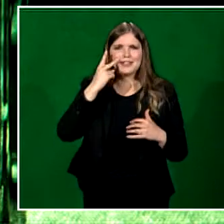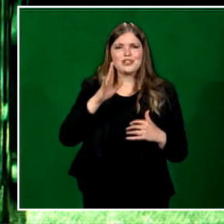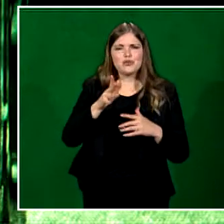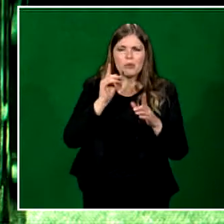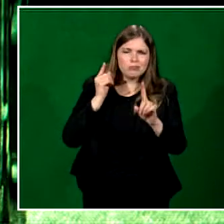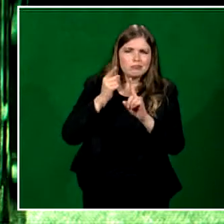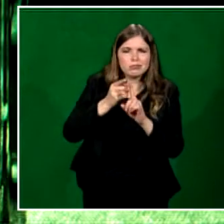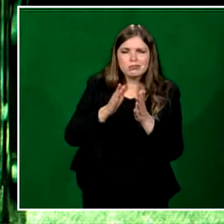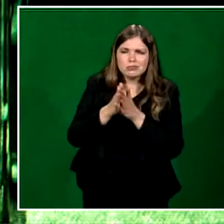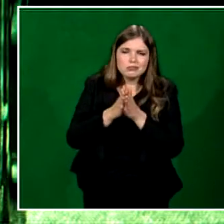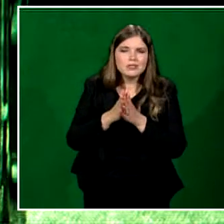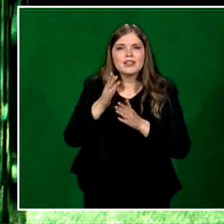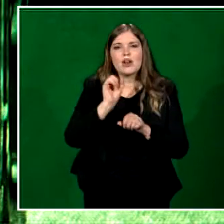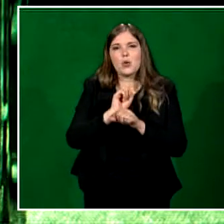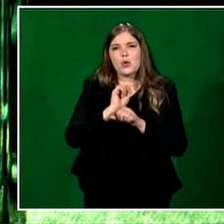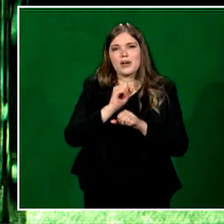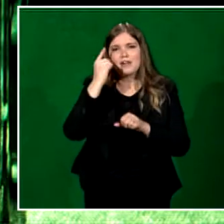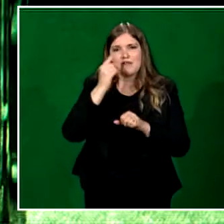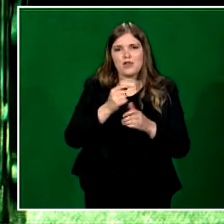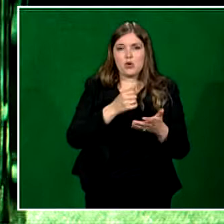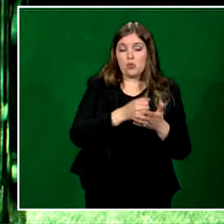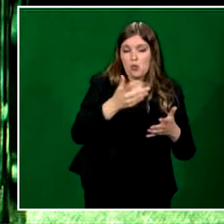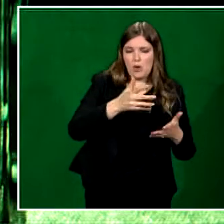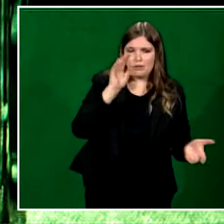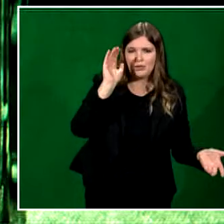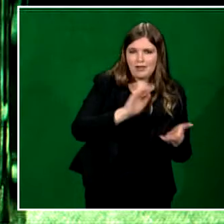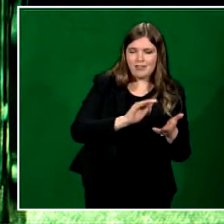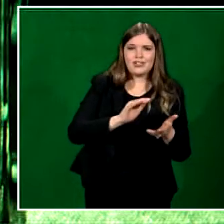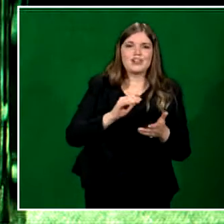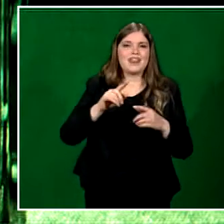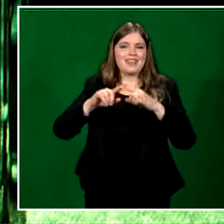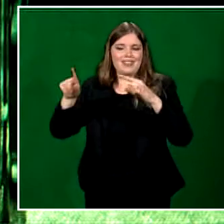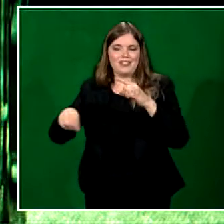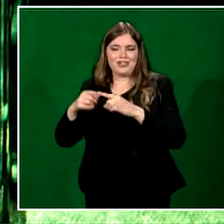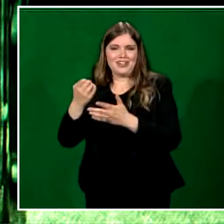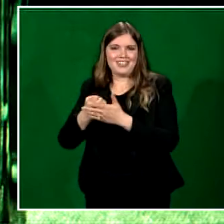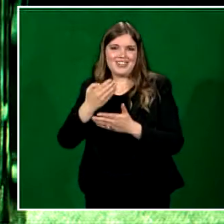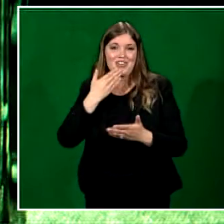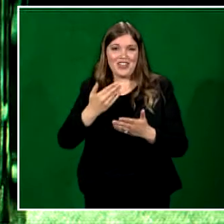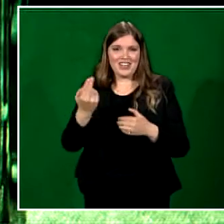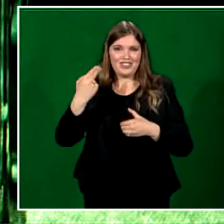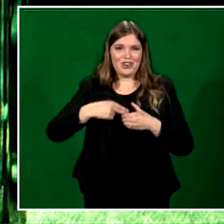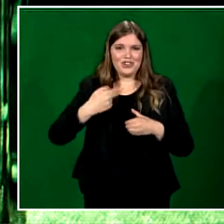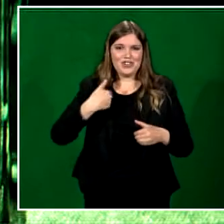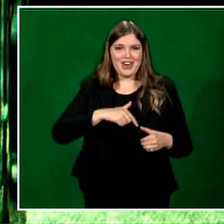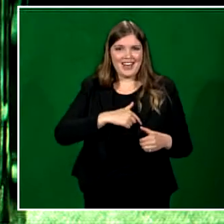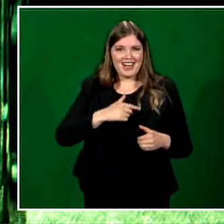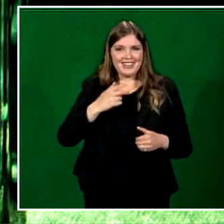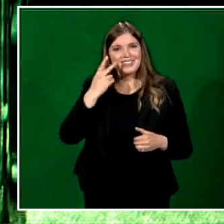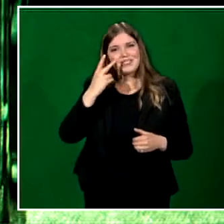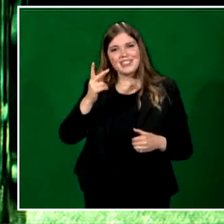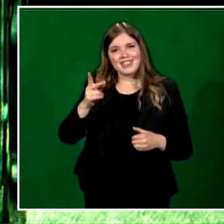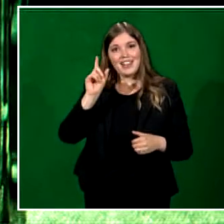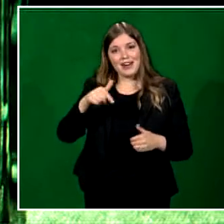Waste reduction. So thank you so much for joining us again. And maybe we'll see you again next year. See you later.